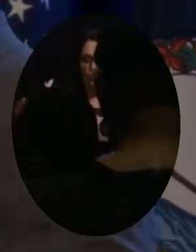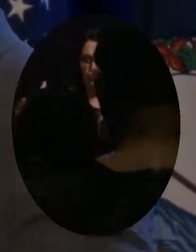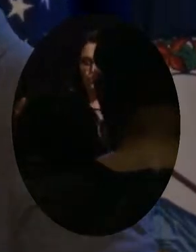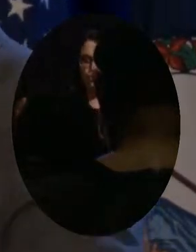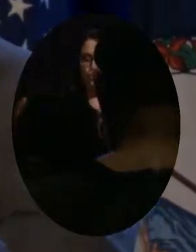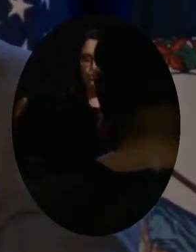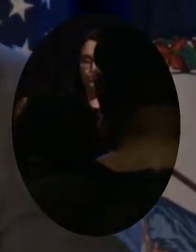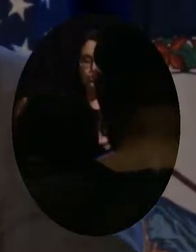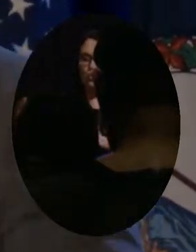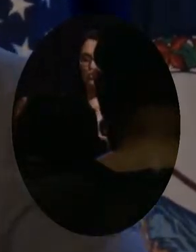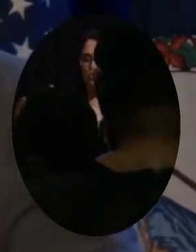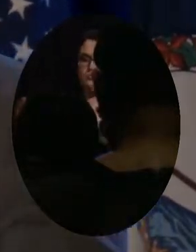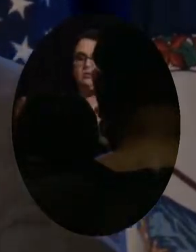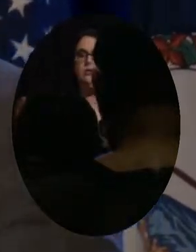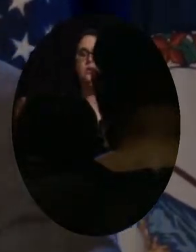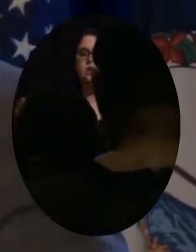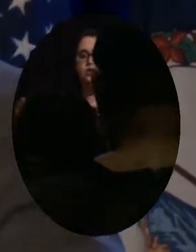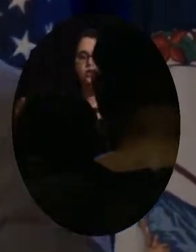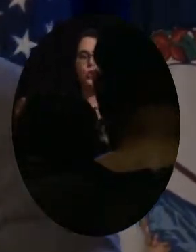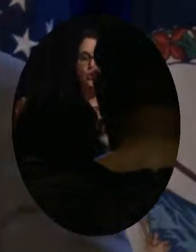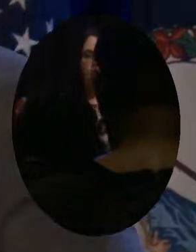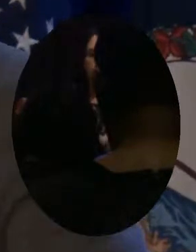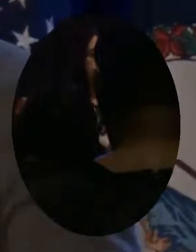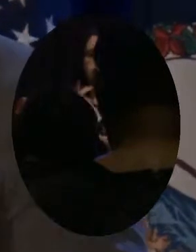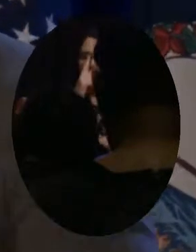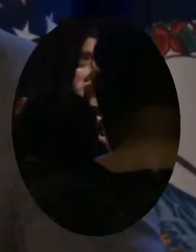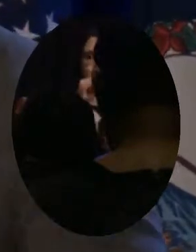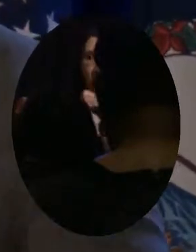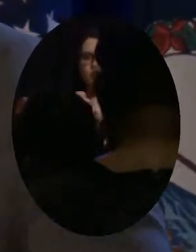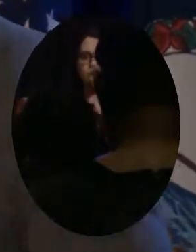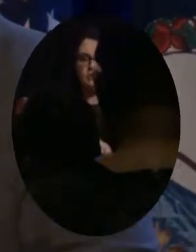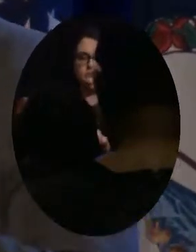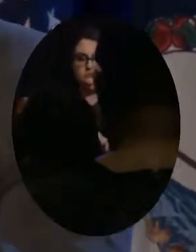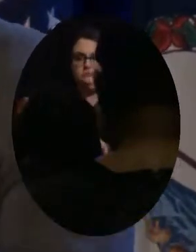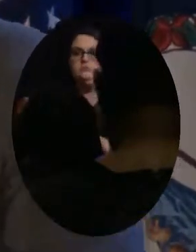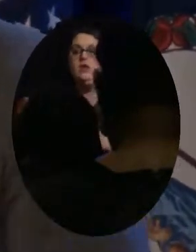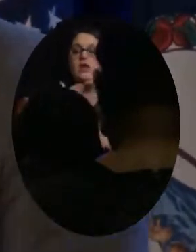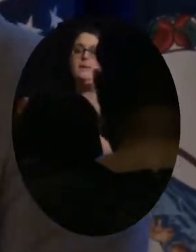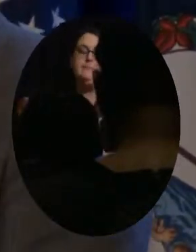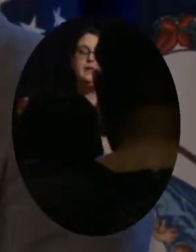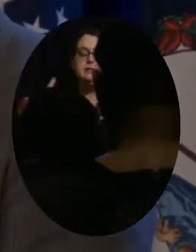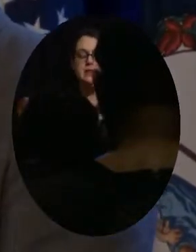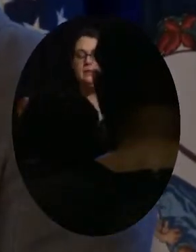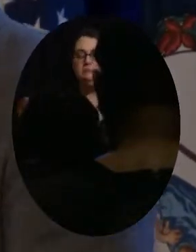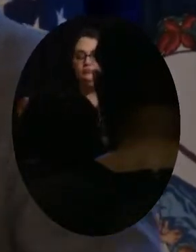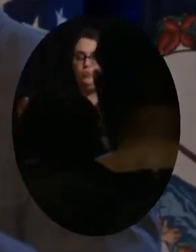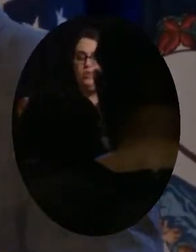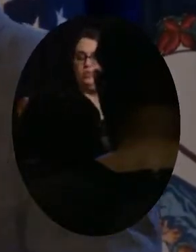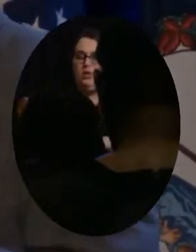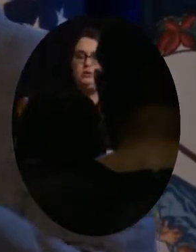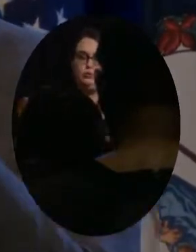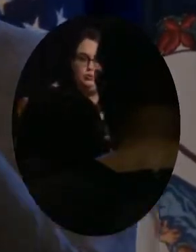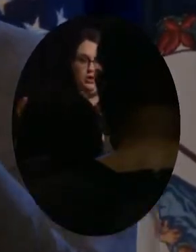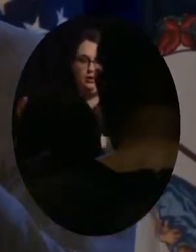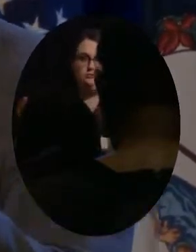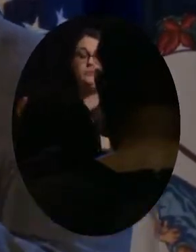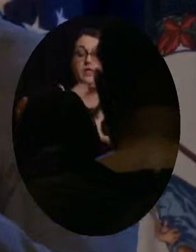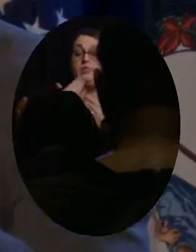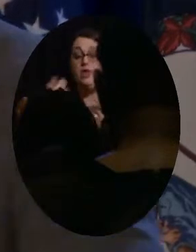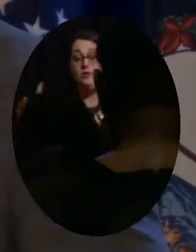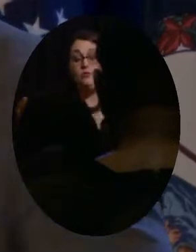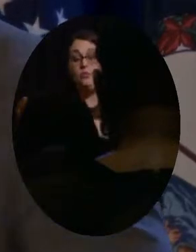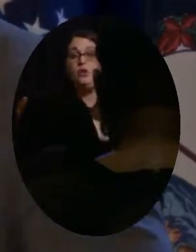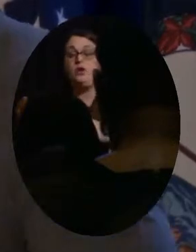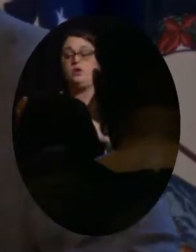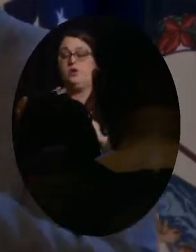duty, to dispatch it as honestly and faithfully as we can. So be with us this day. We thank you for bringing forth bread